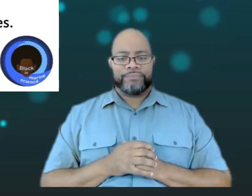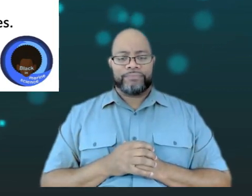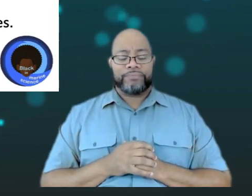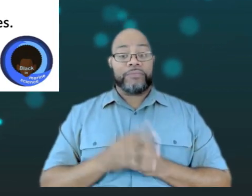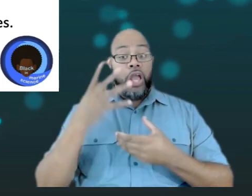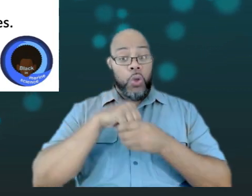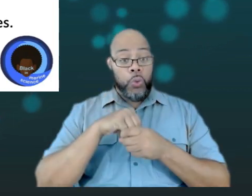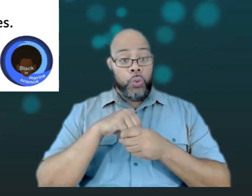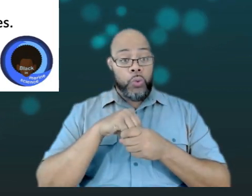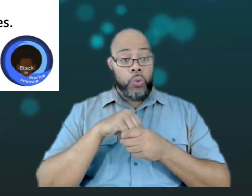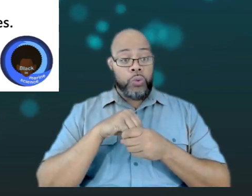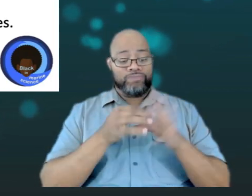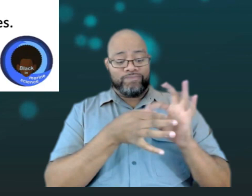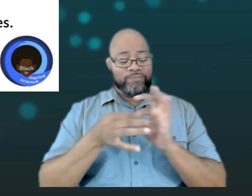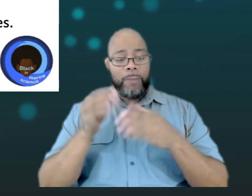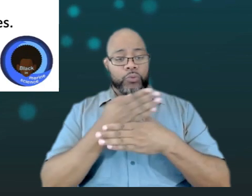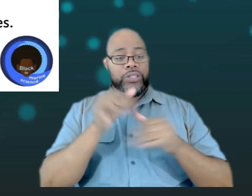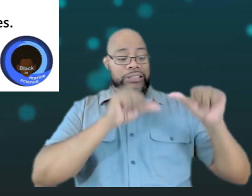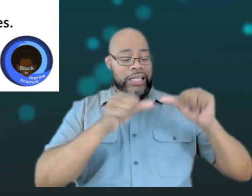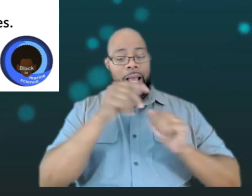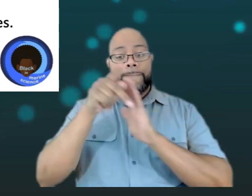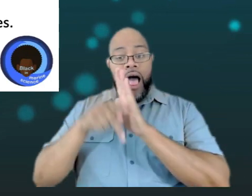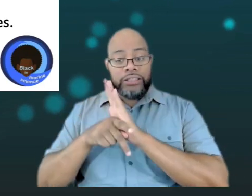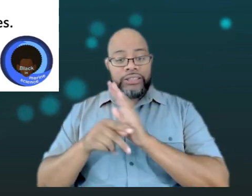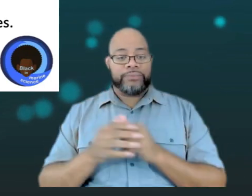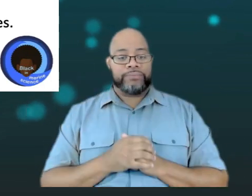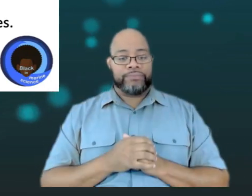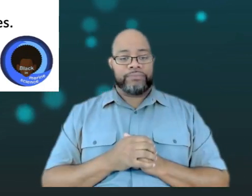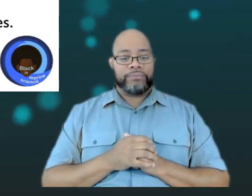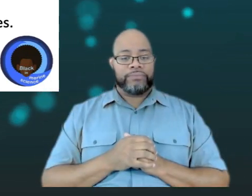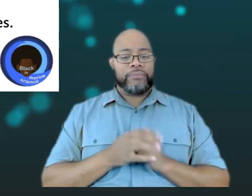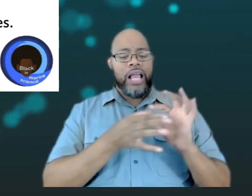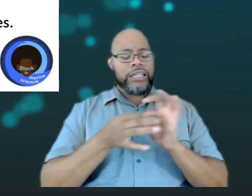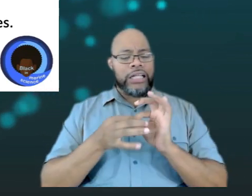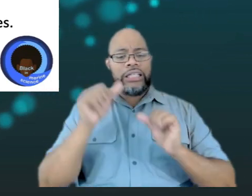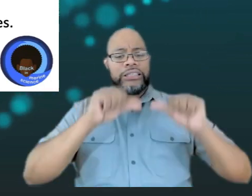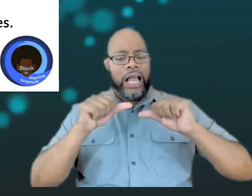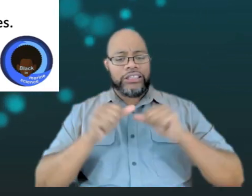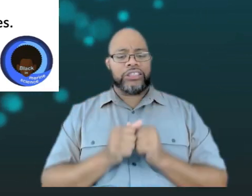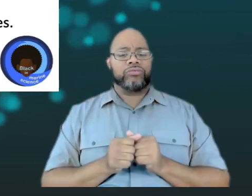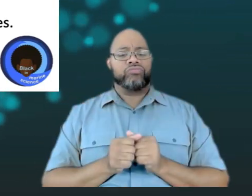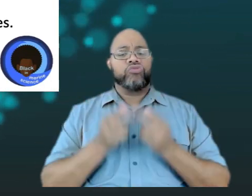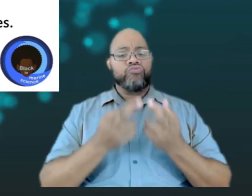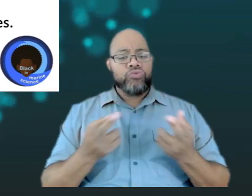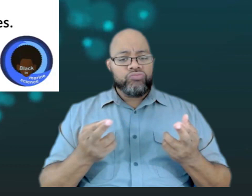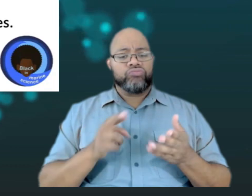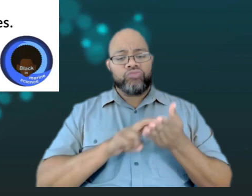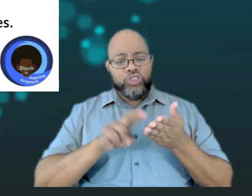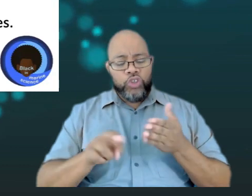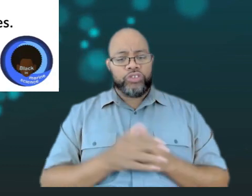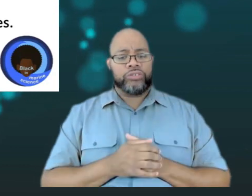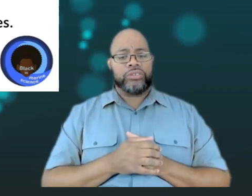These include the bridge between science and policy, bridges that connect scientists, researchers,